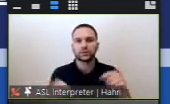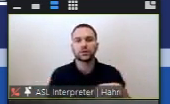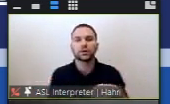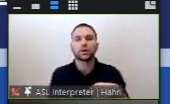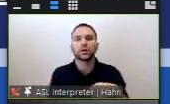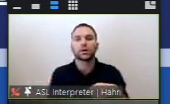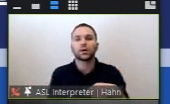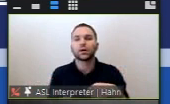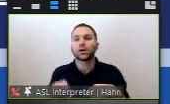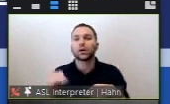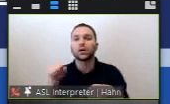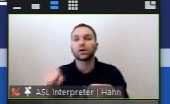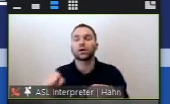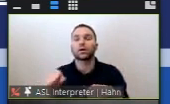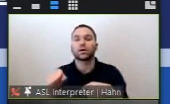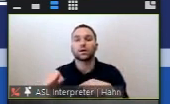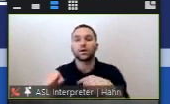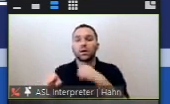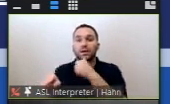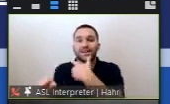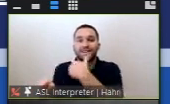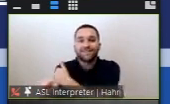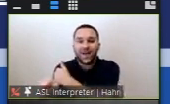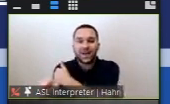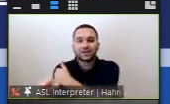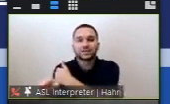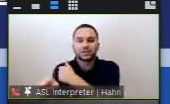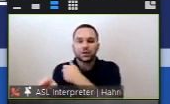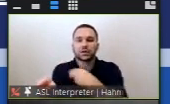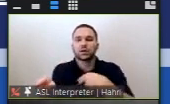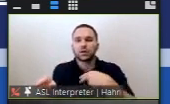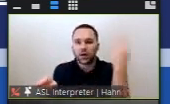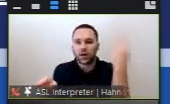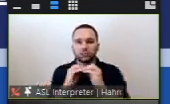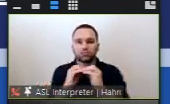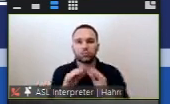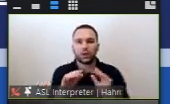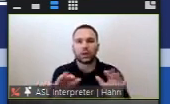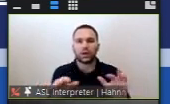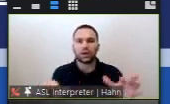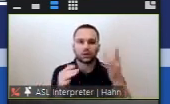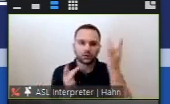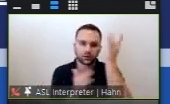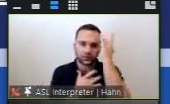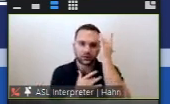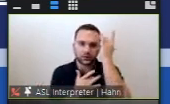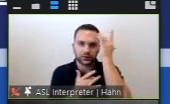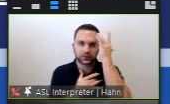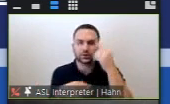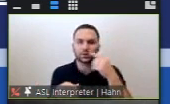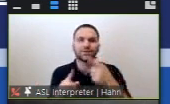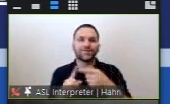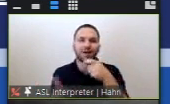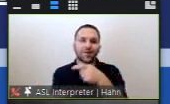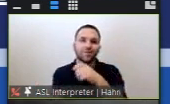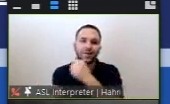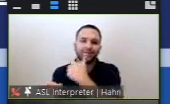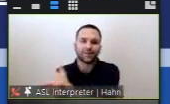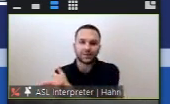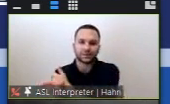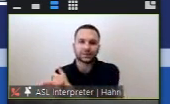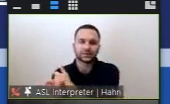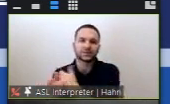transmission in the state and actually across the country right now. We know that the risk is really much higher for individuals that continue to be unvaccinated at this